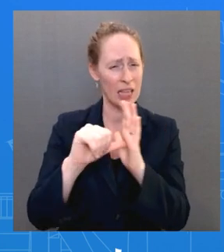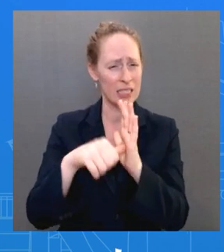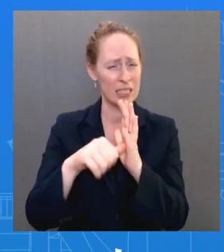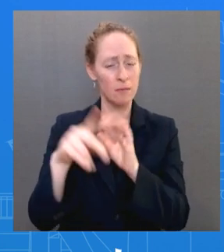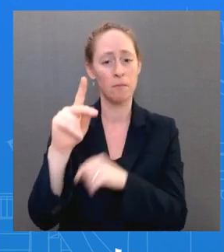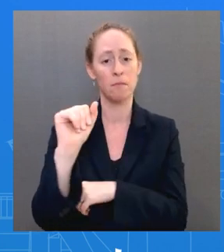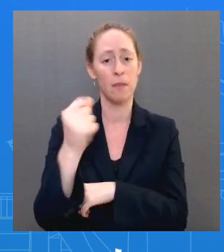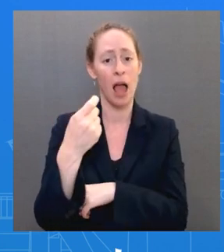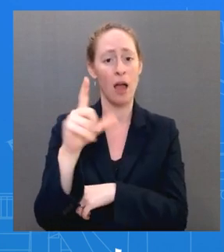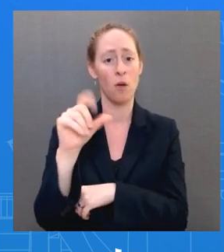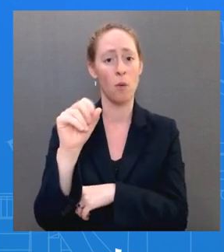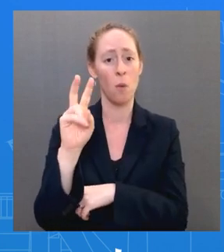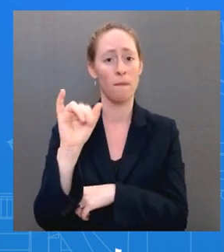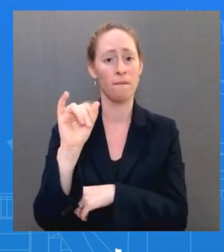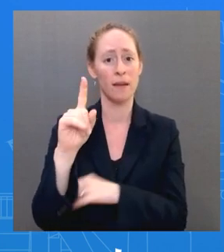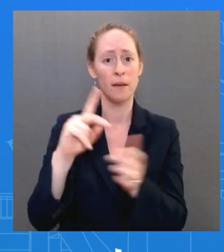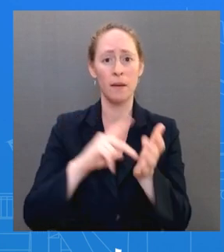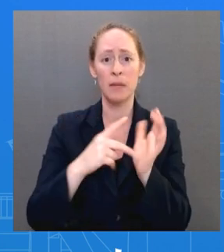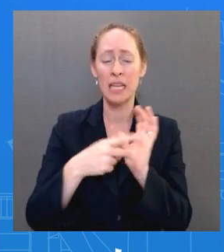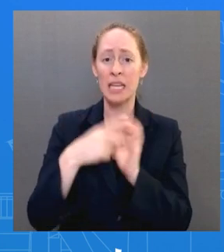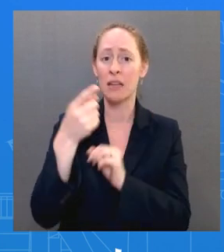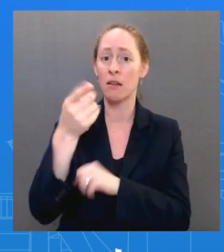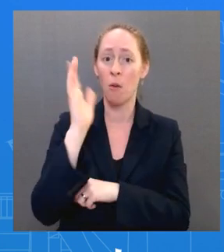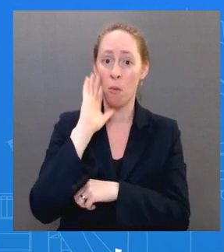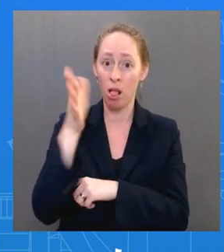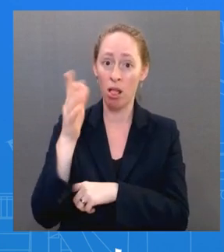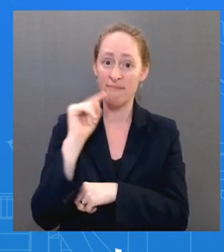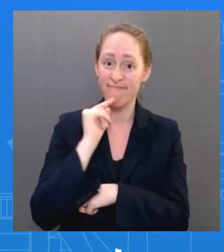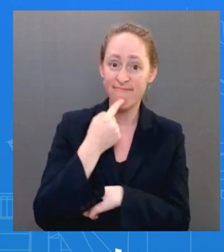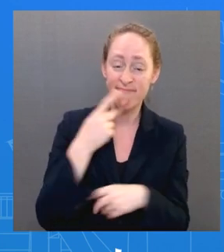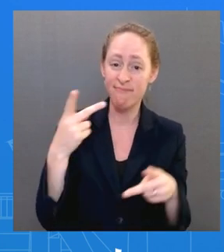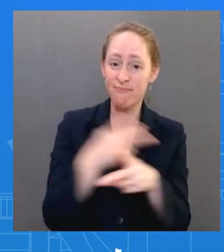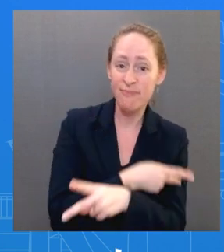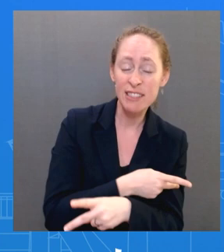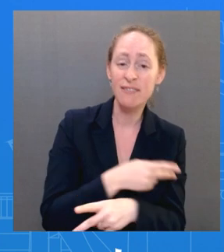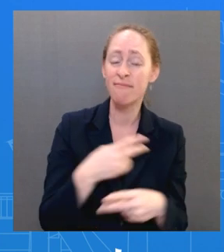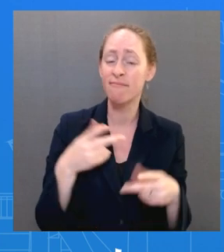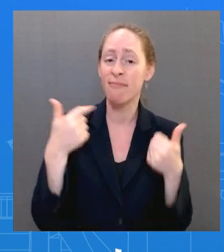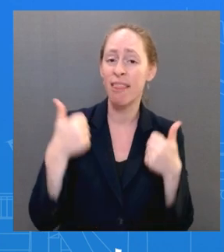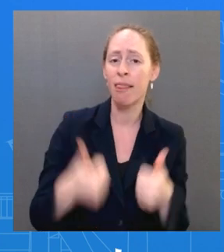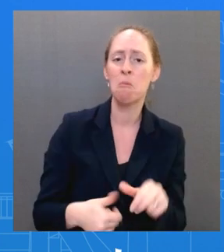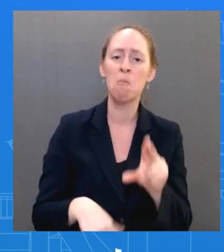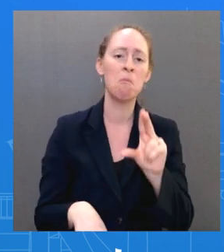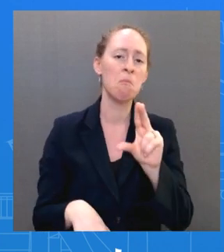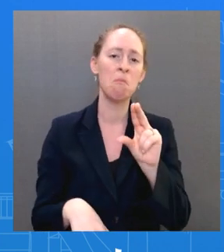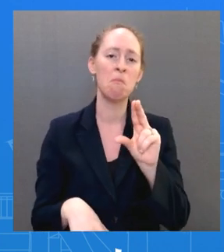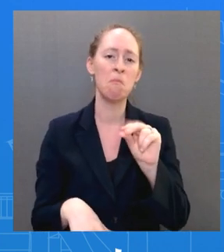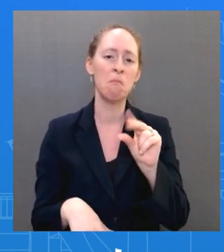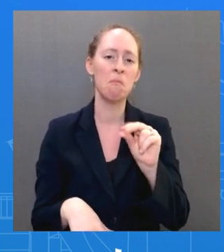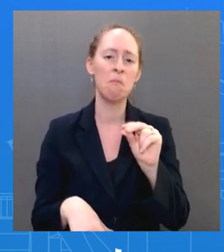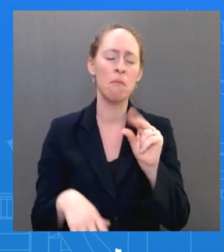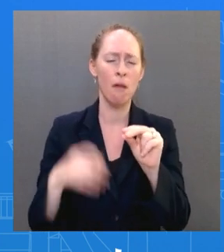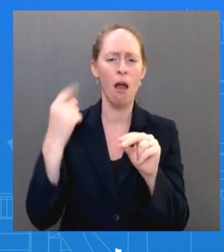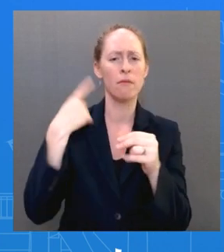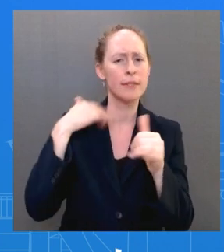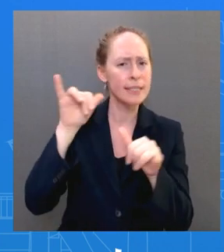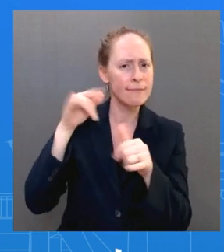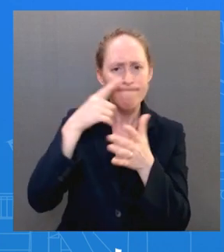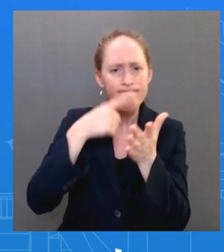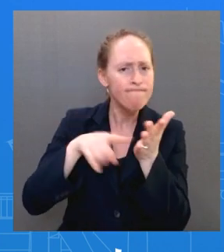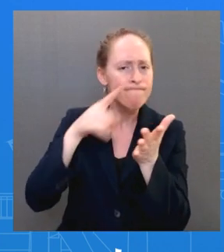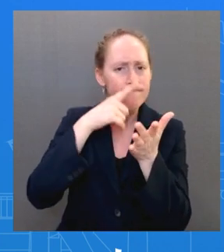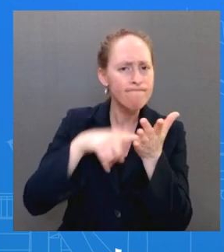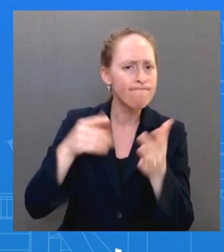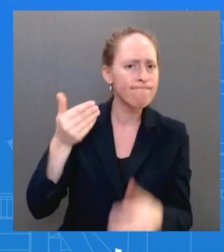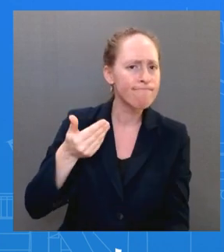CDC recommendations, and he will continue to monitor him closely during this very common outpatient treatment